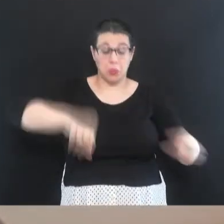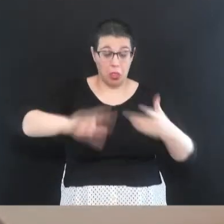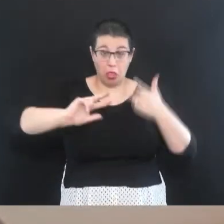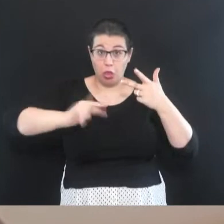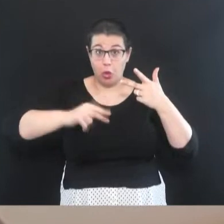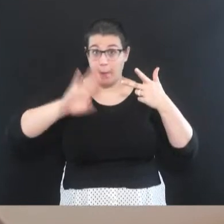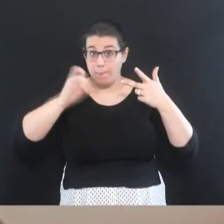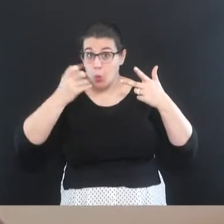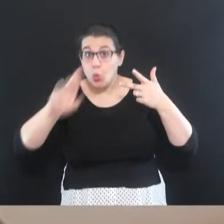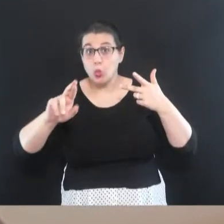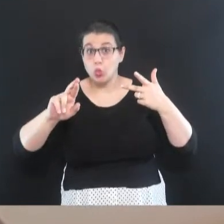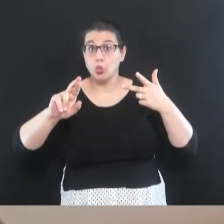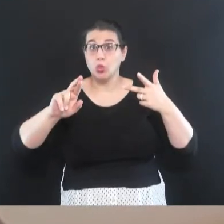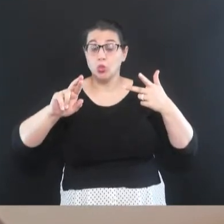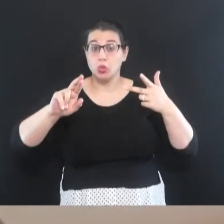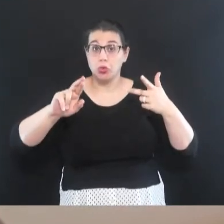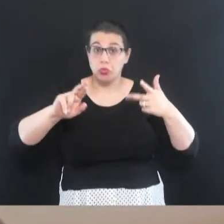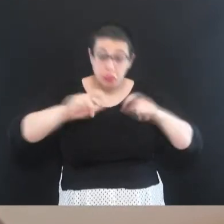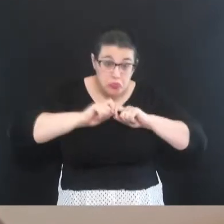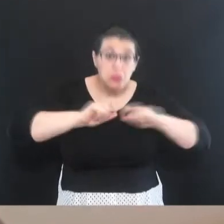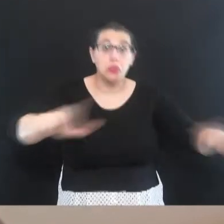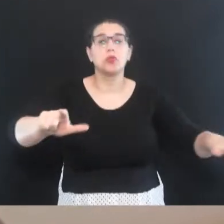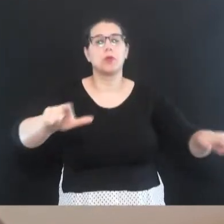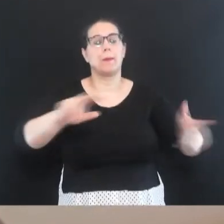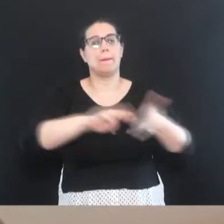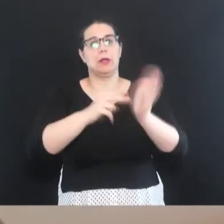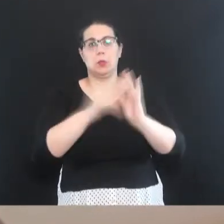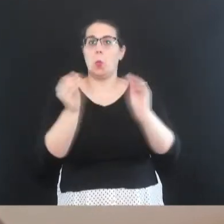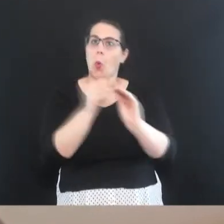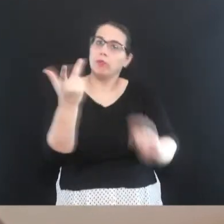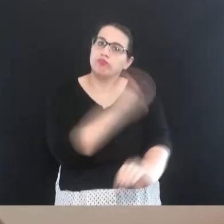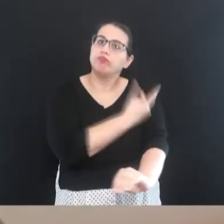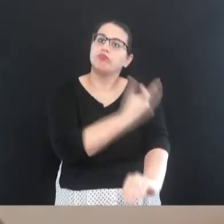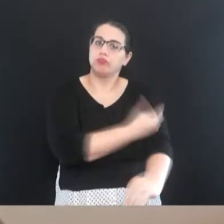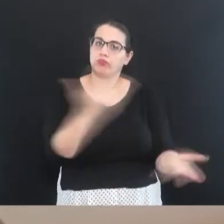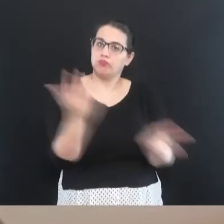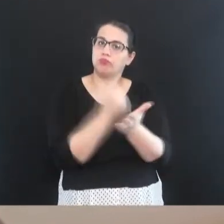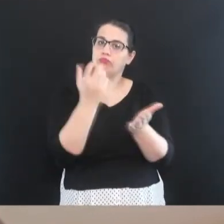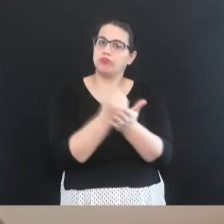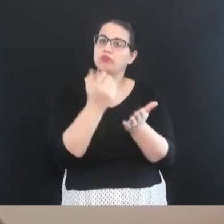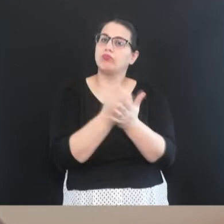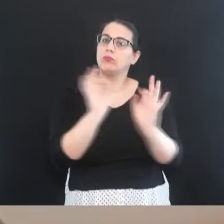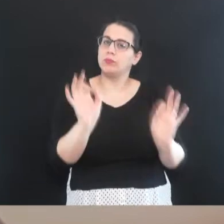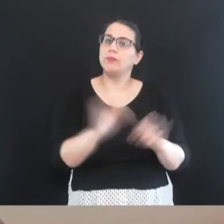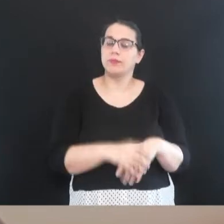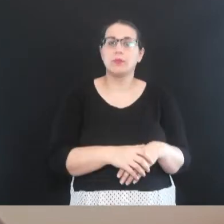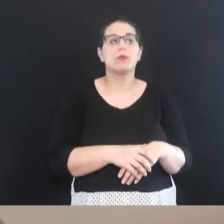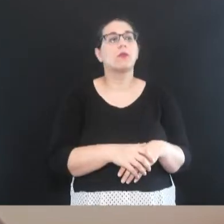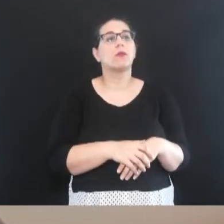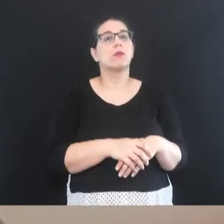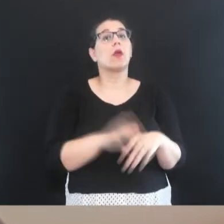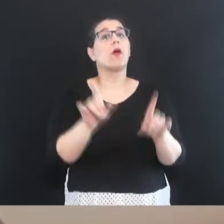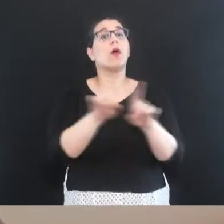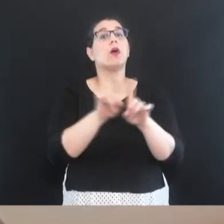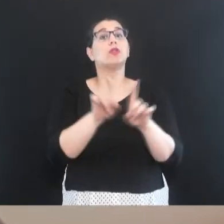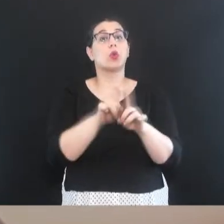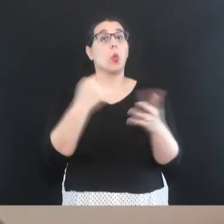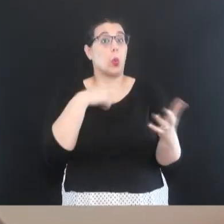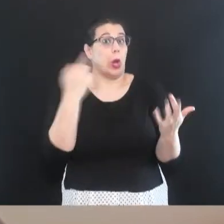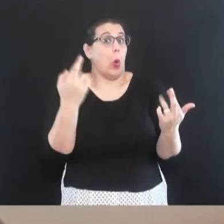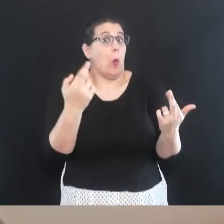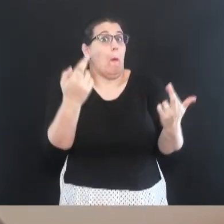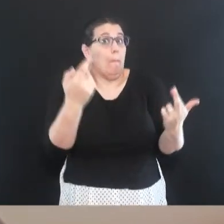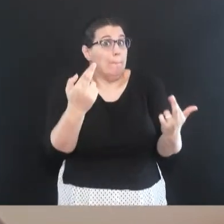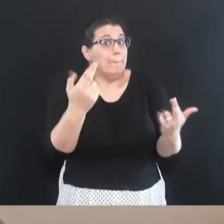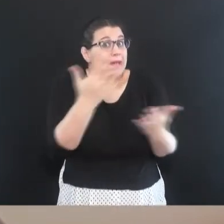in arms throughout this time period. We also hope that some of those are first doses. As the